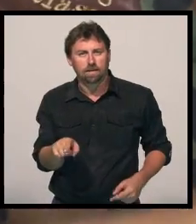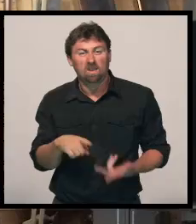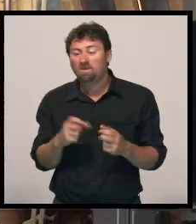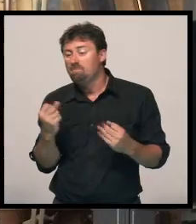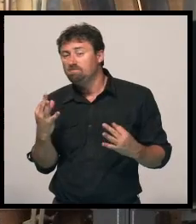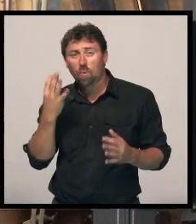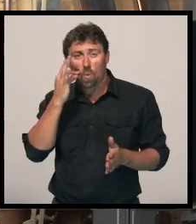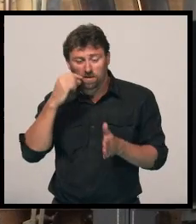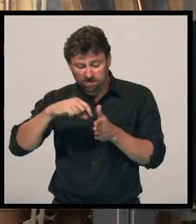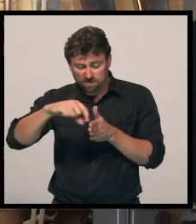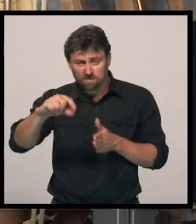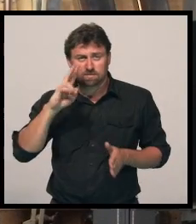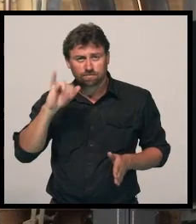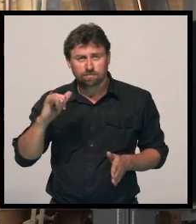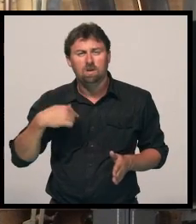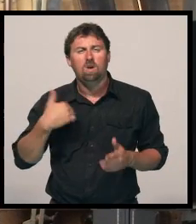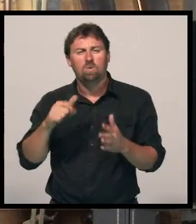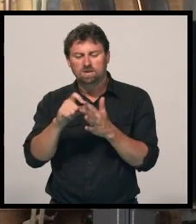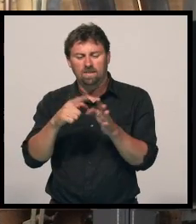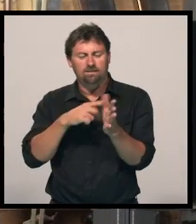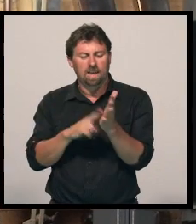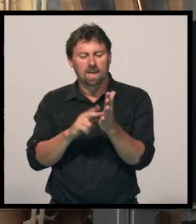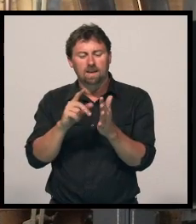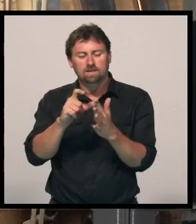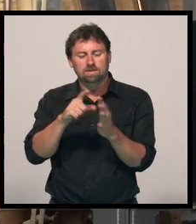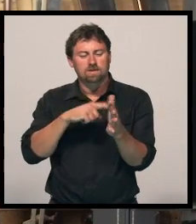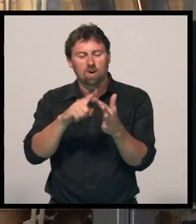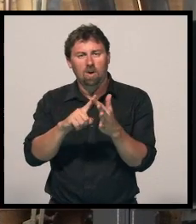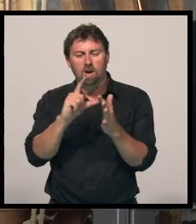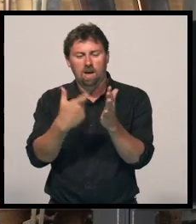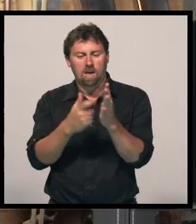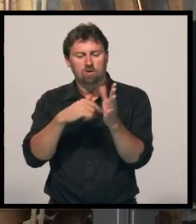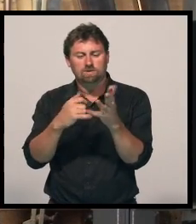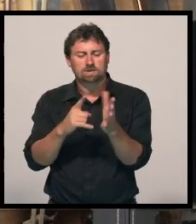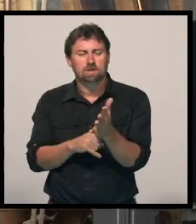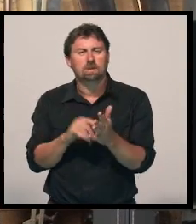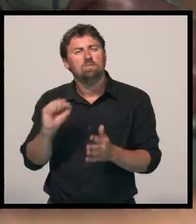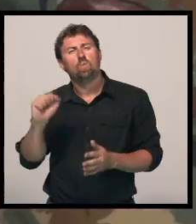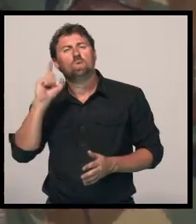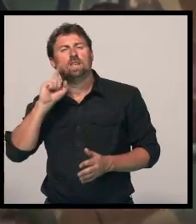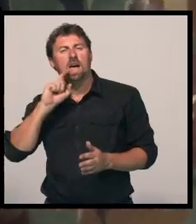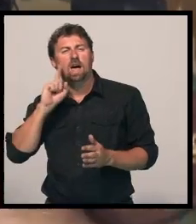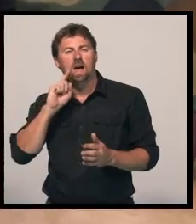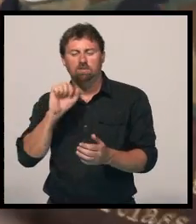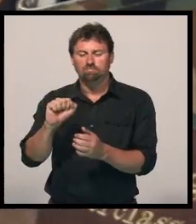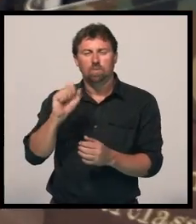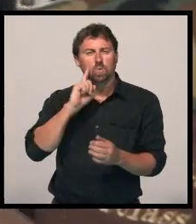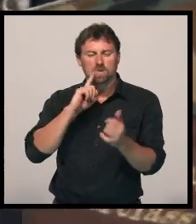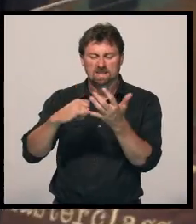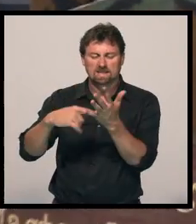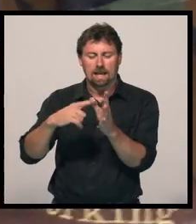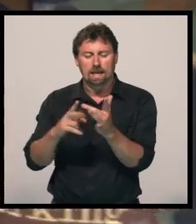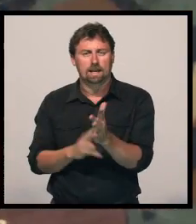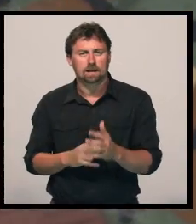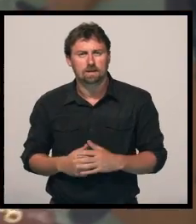The stain I use, by the way, is Van Dyke crystals. It's a water-soluble stain and very nice